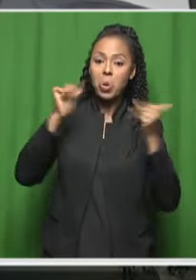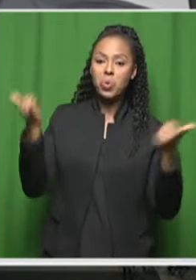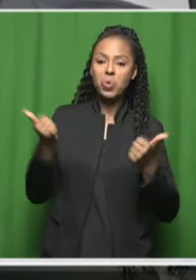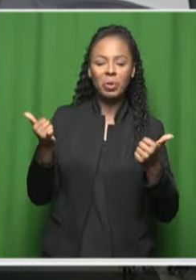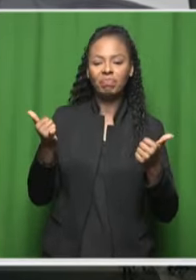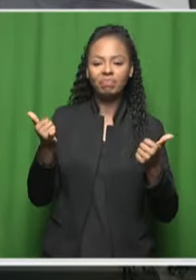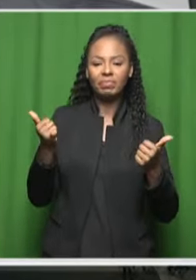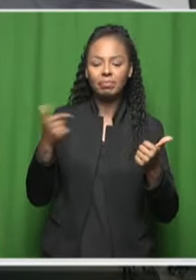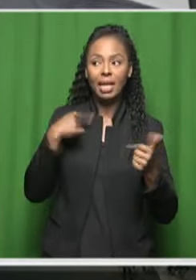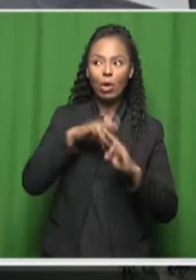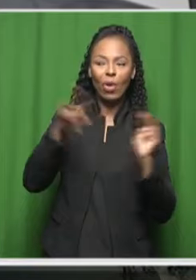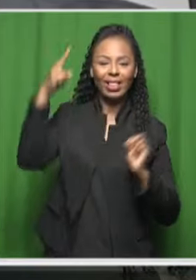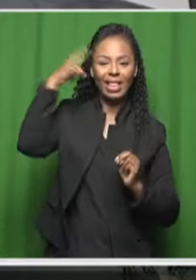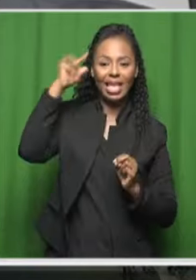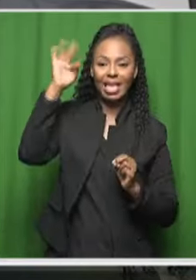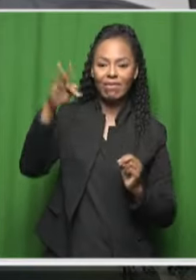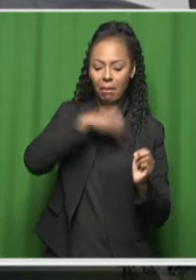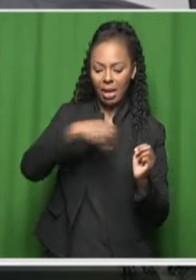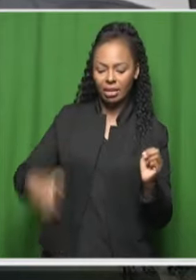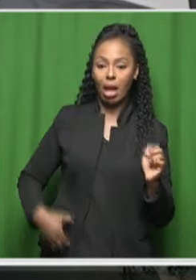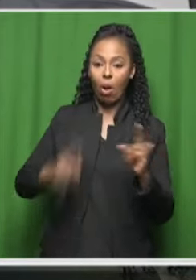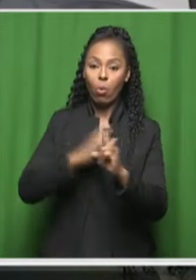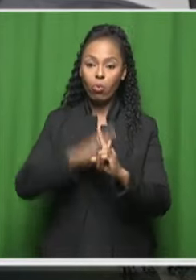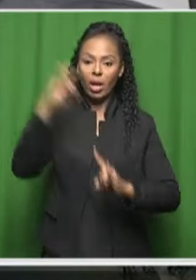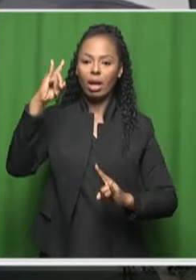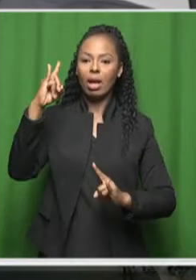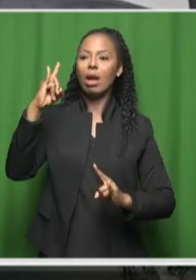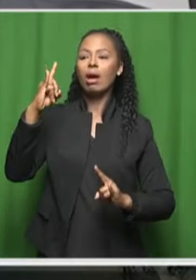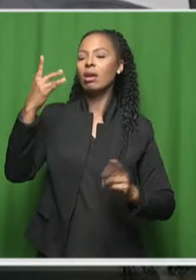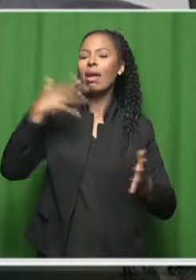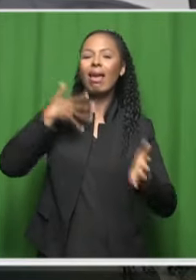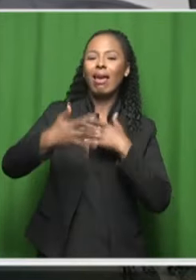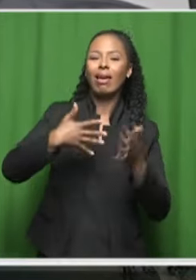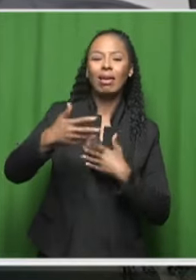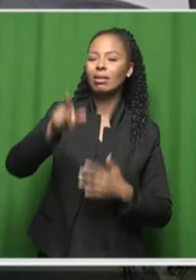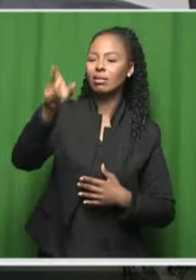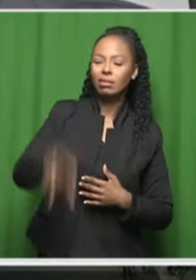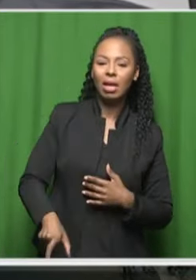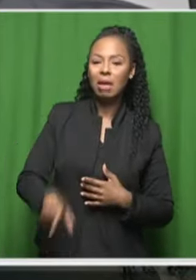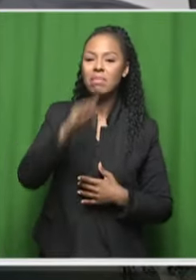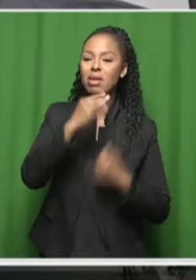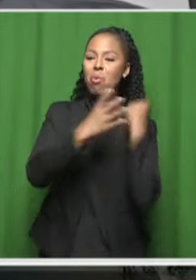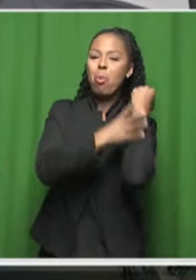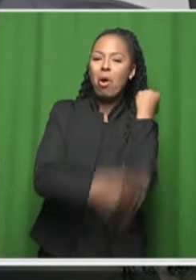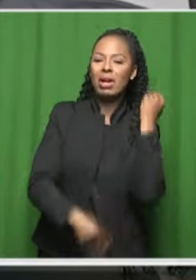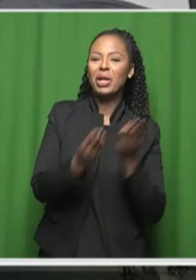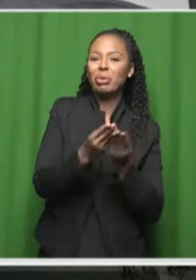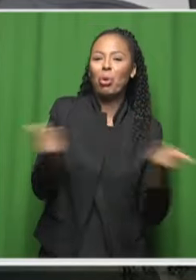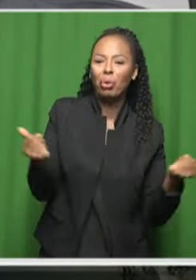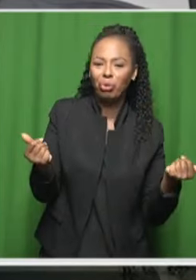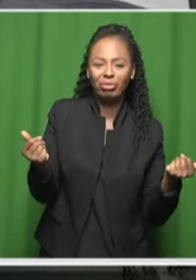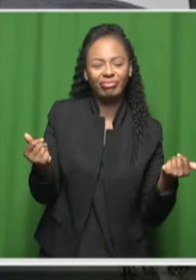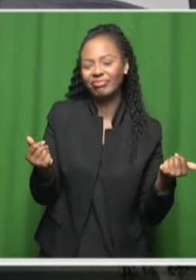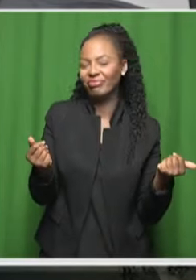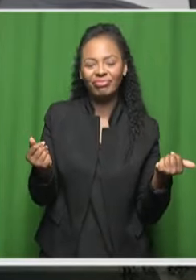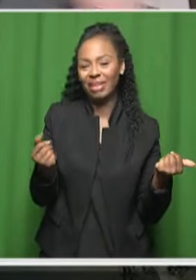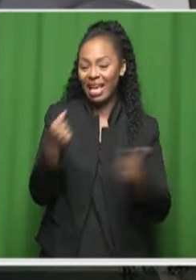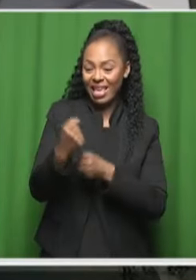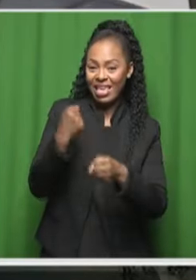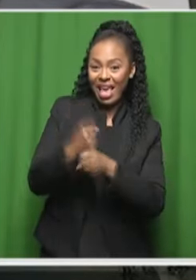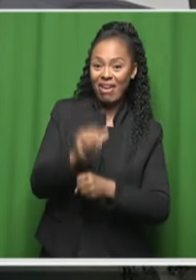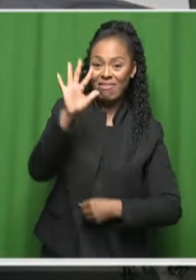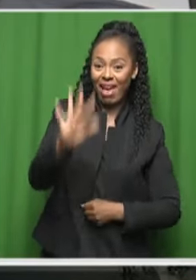president would make it to have these extreme poverty in 5 years or not.